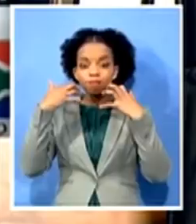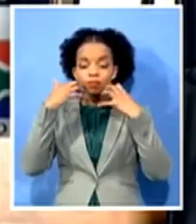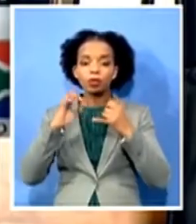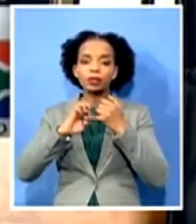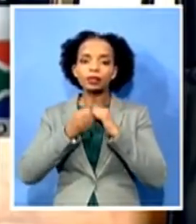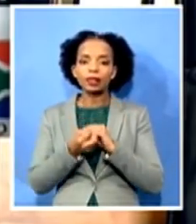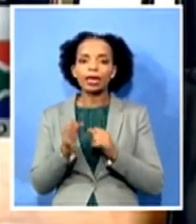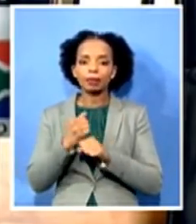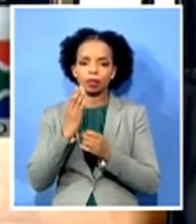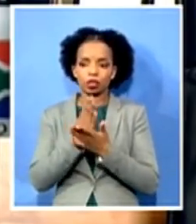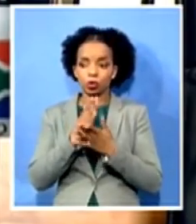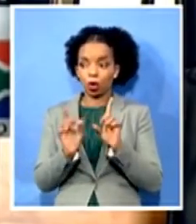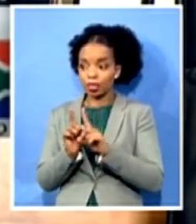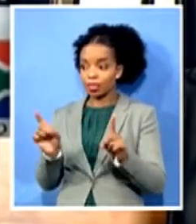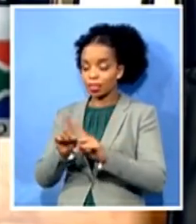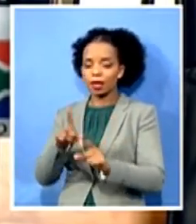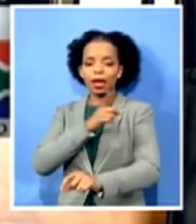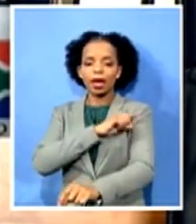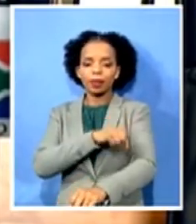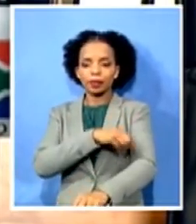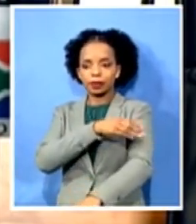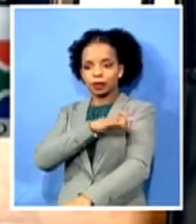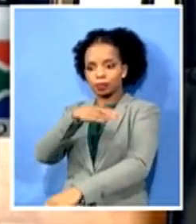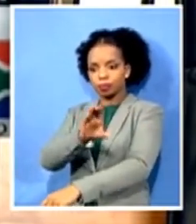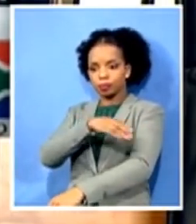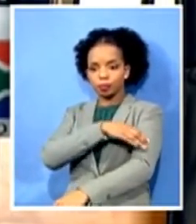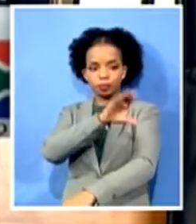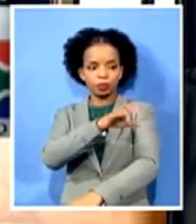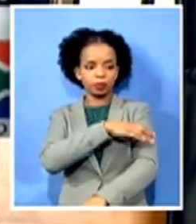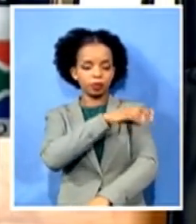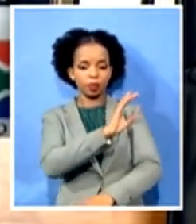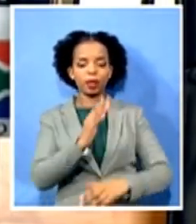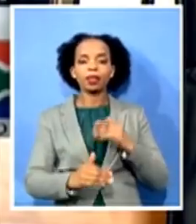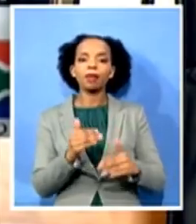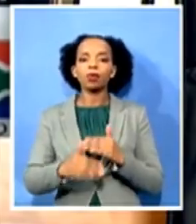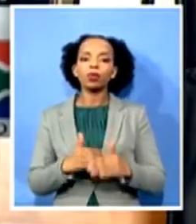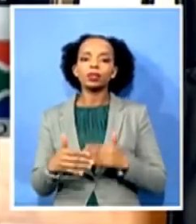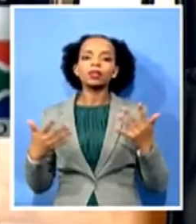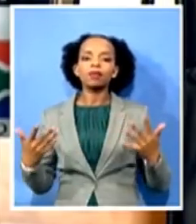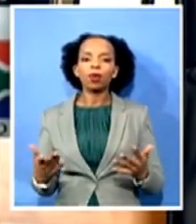the process of developing them moving forward, but work would start.